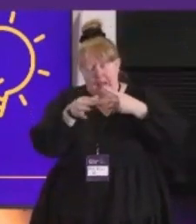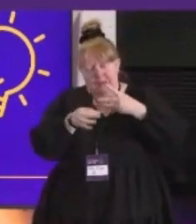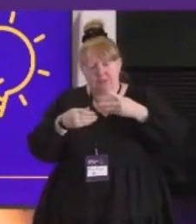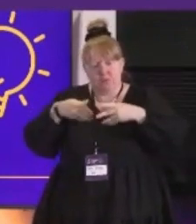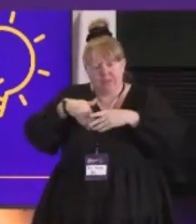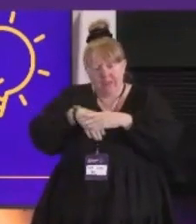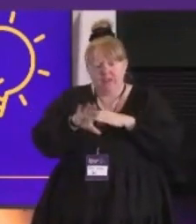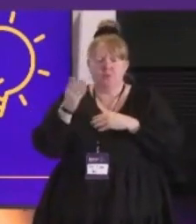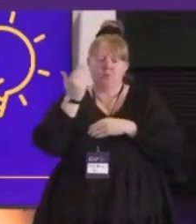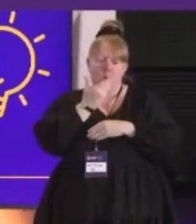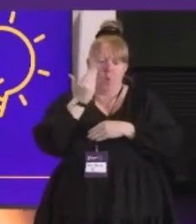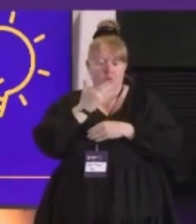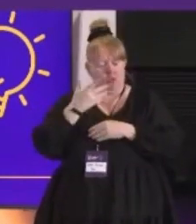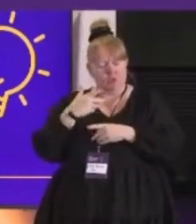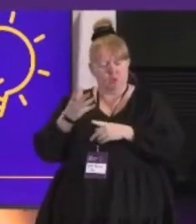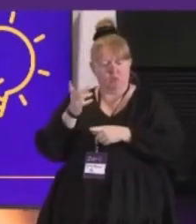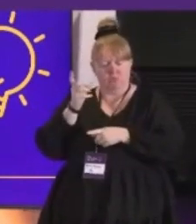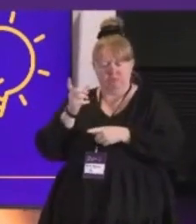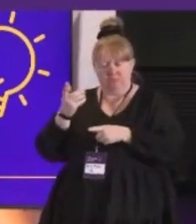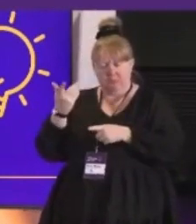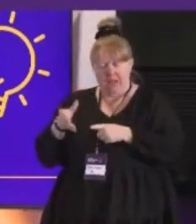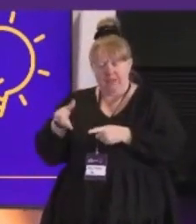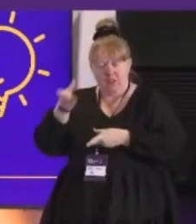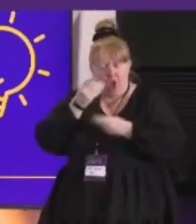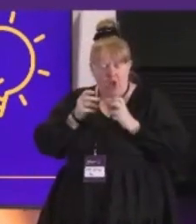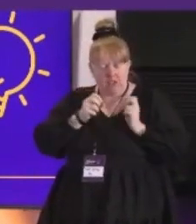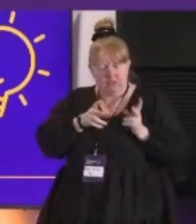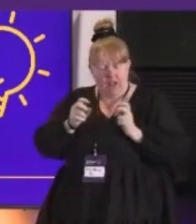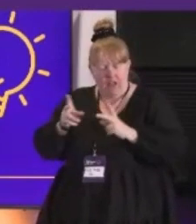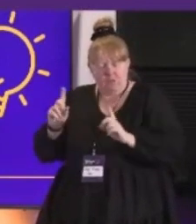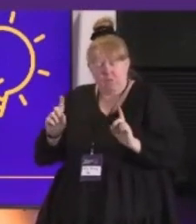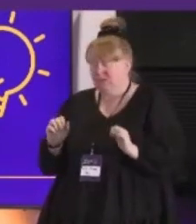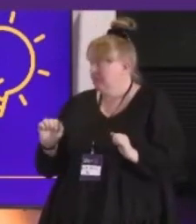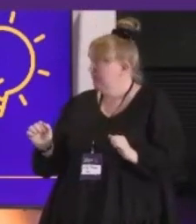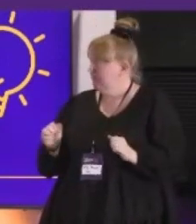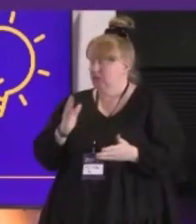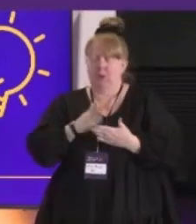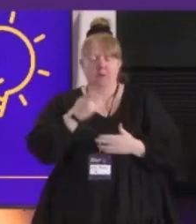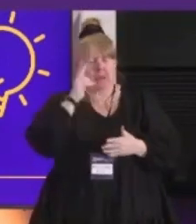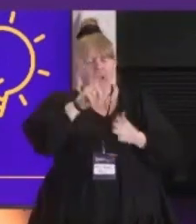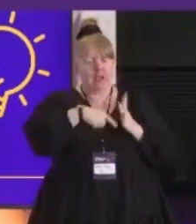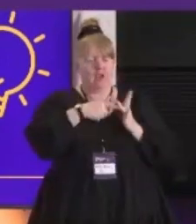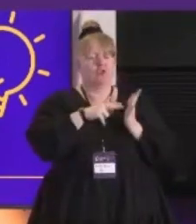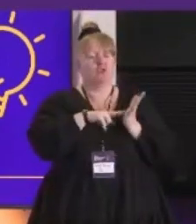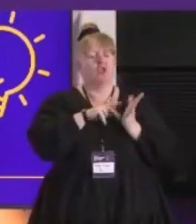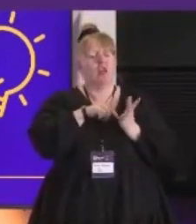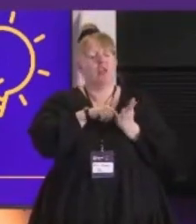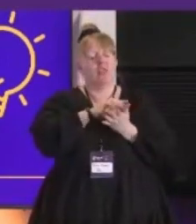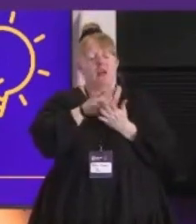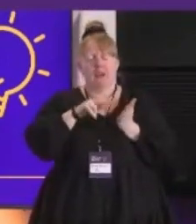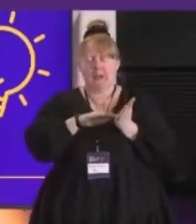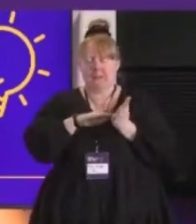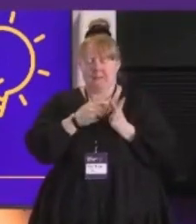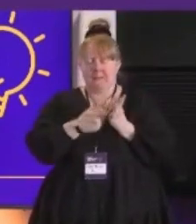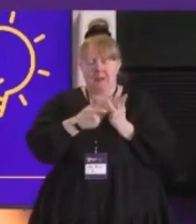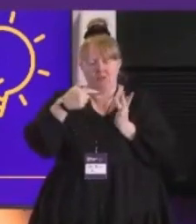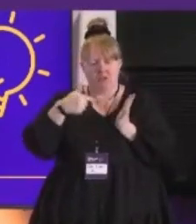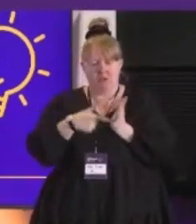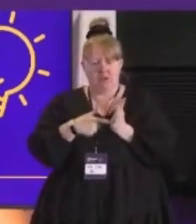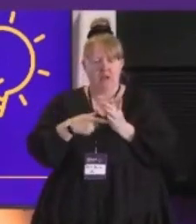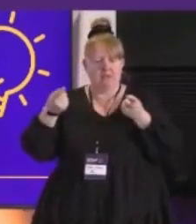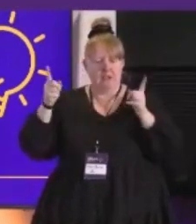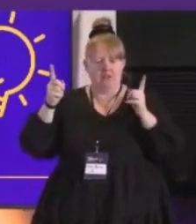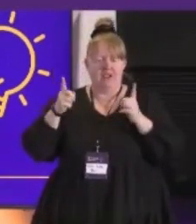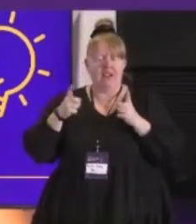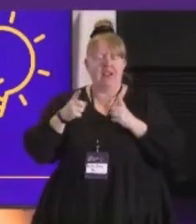some of this stuff that connects into sort of learning styles and what people want to learn? Sure. My name is Jonathan Marriot. I am the Director of